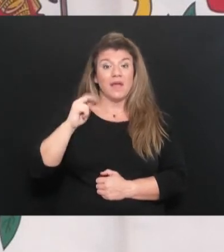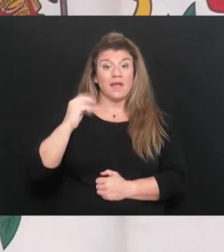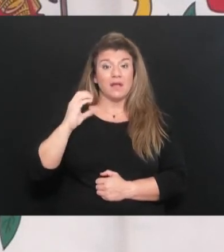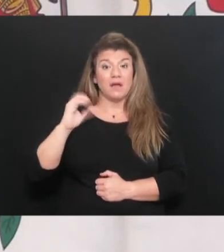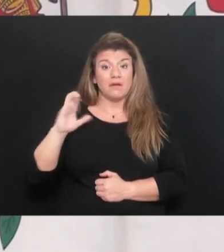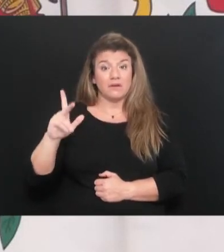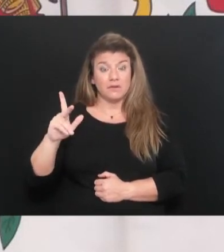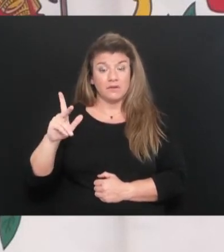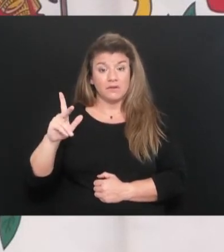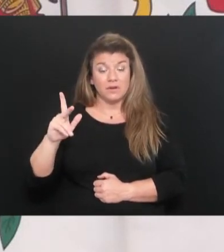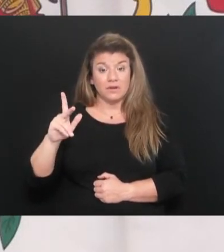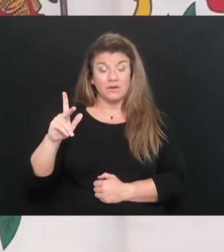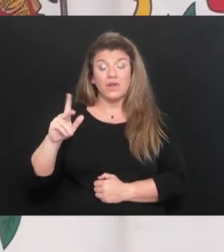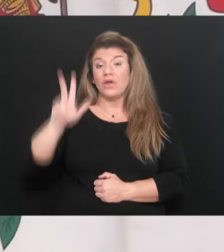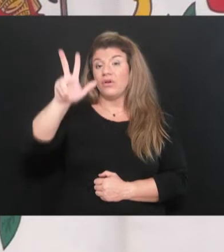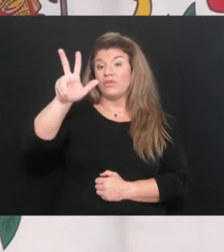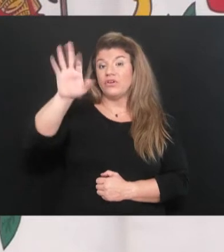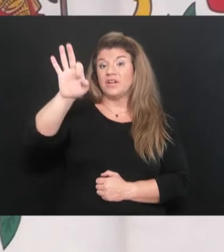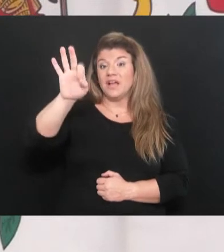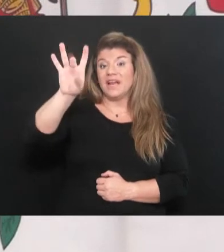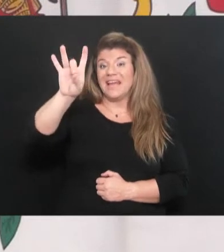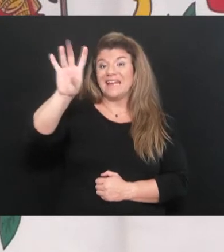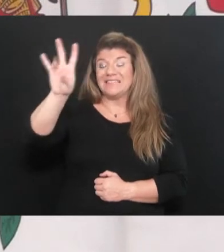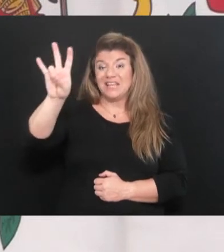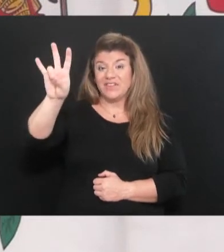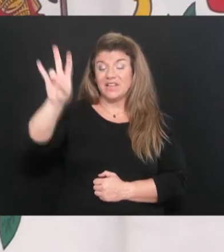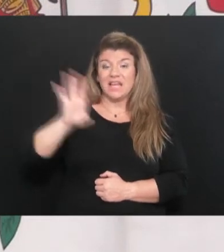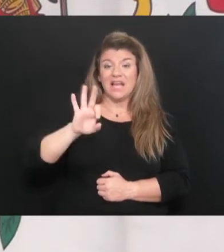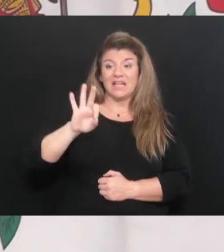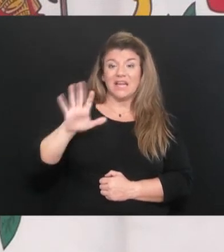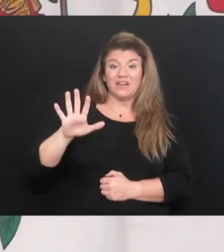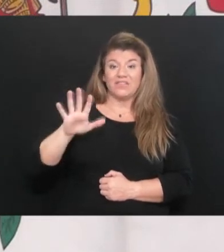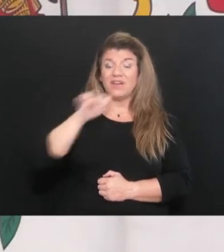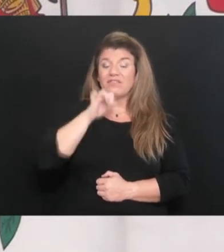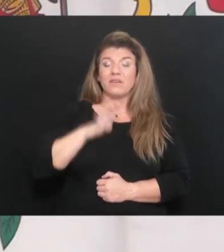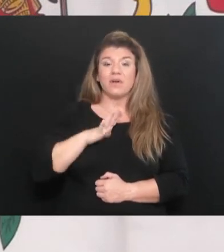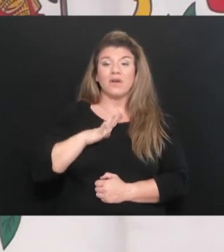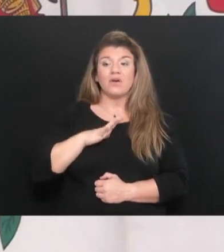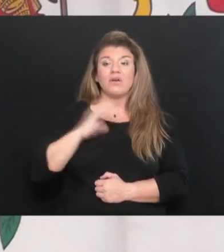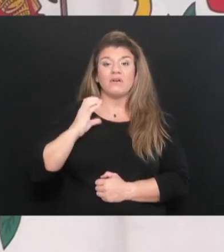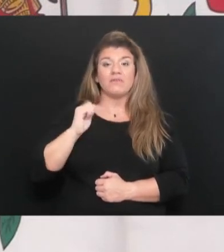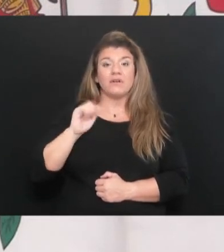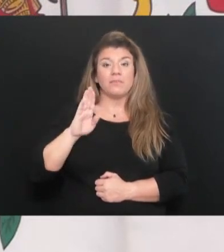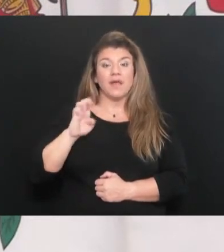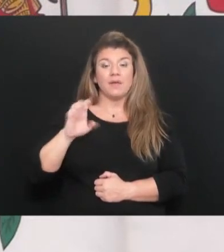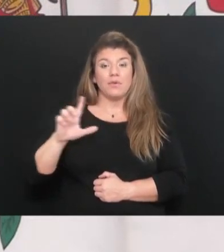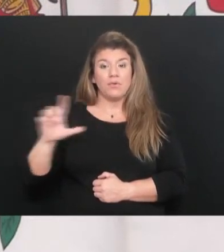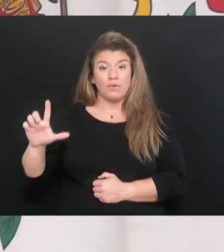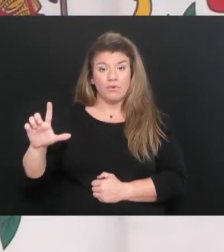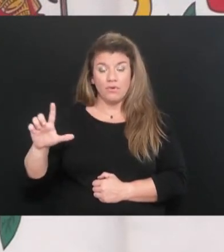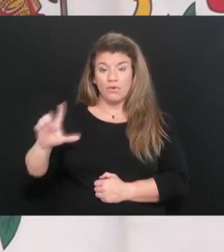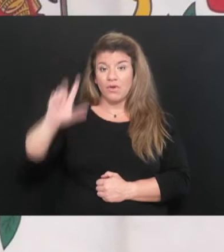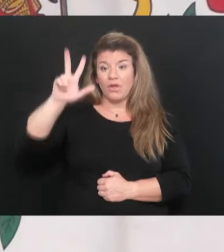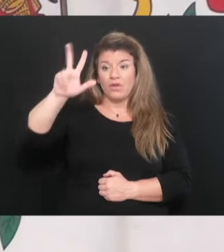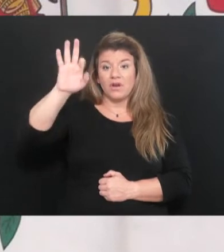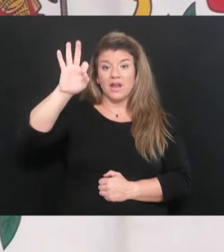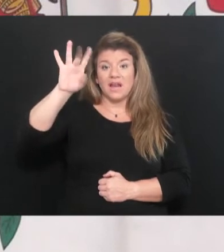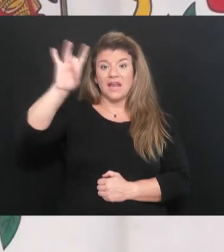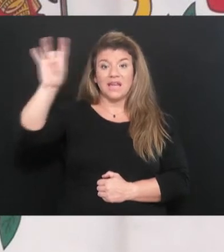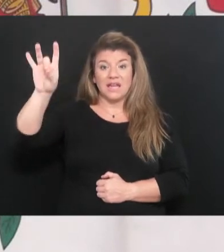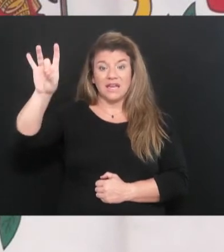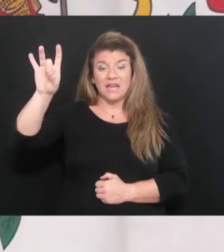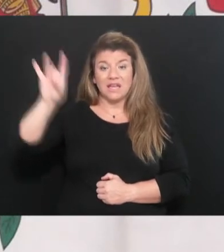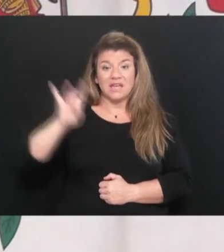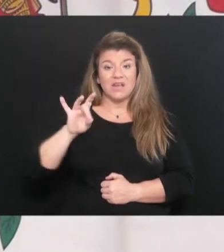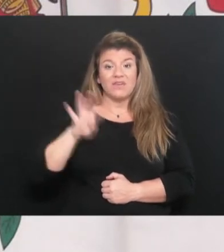County. The 3,987th death, a 95-year-old female from Cabell County. The 3,988th death,